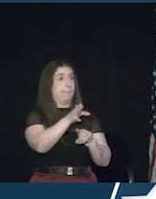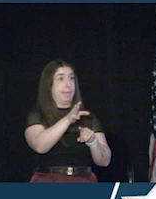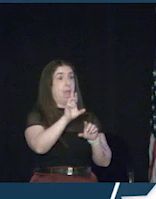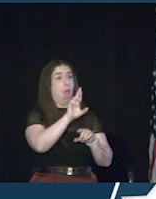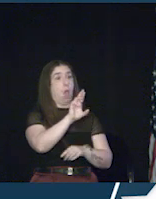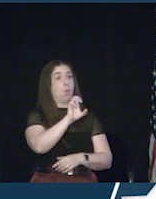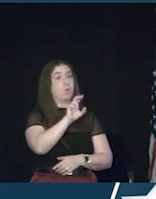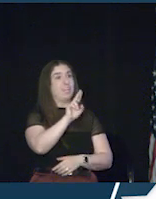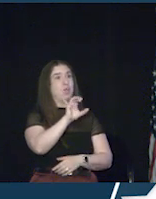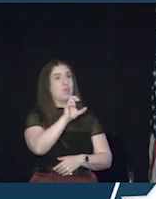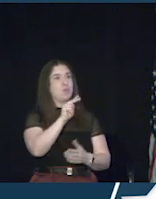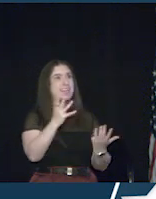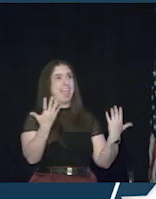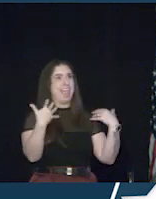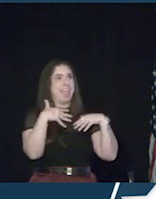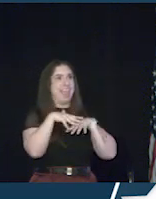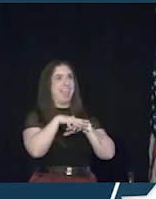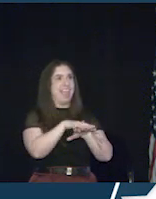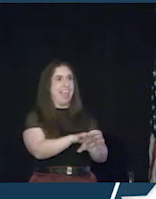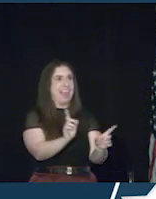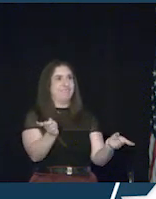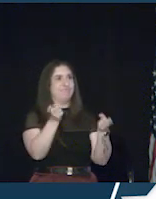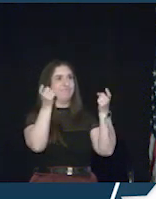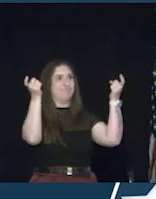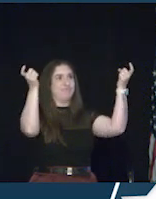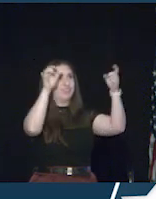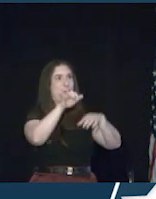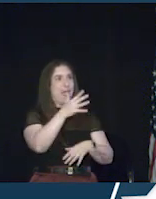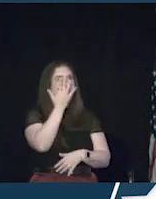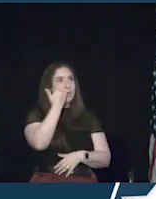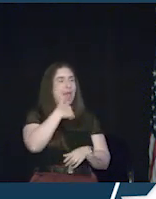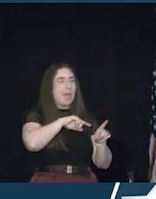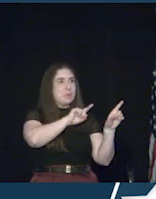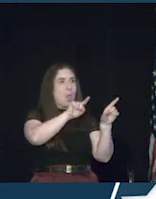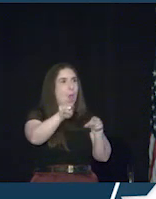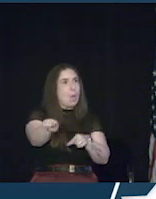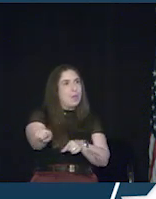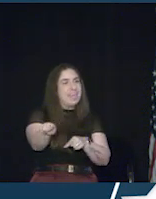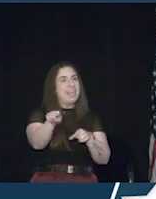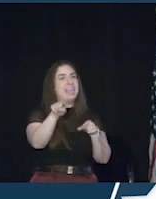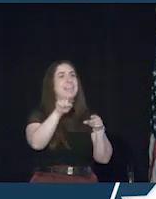reunion of the Peanut Butter Falcon, so that's why I'm going to